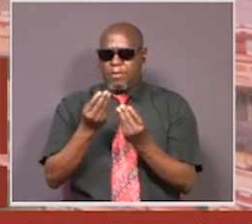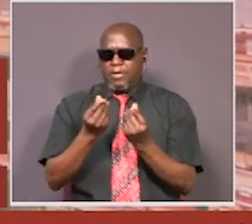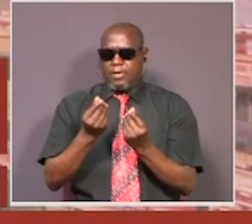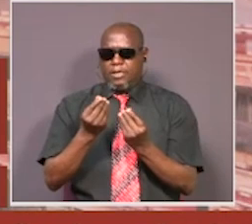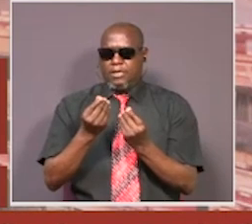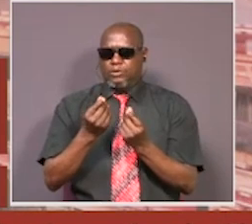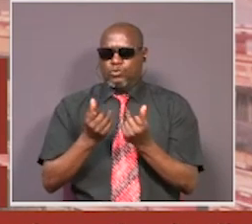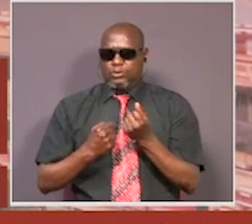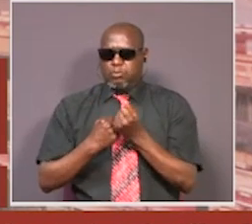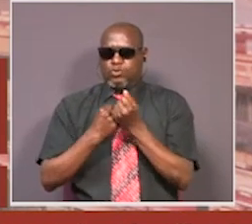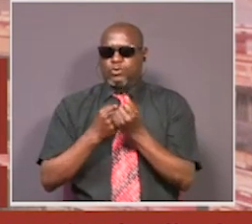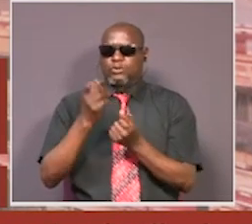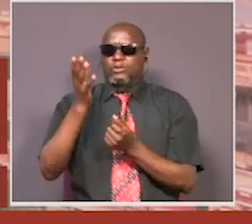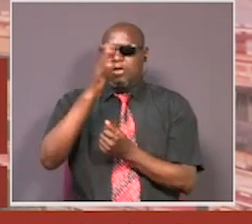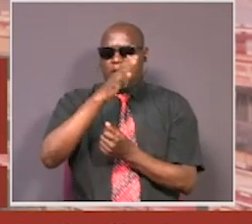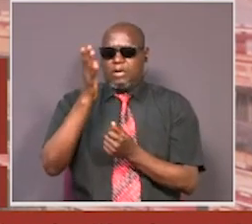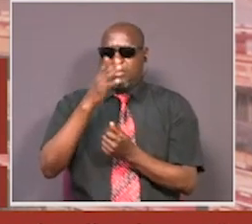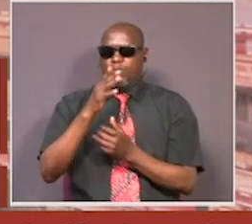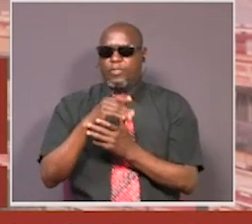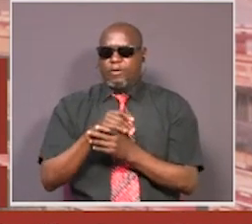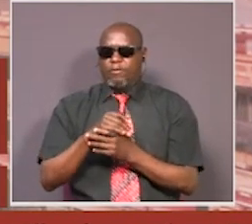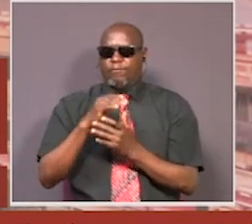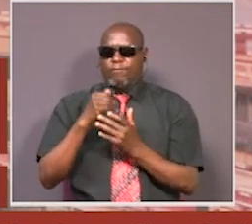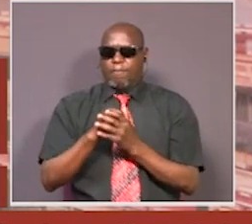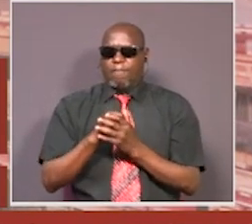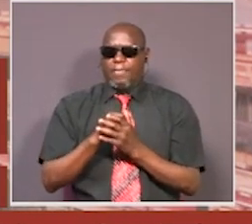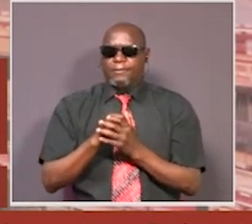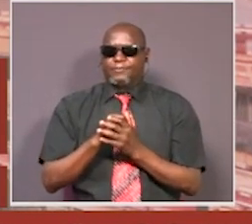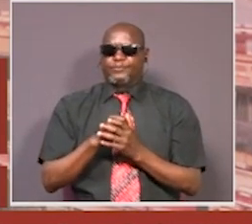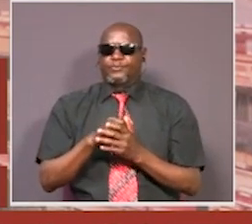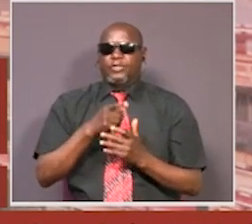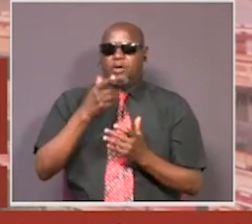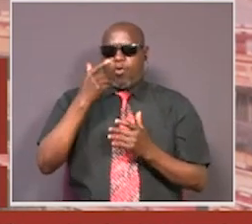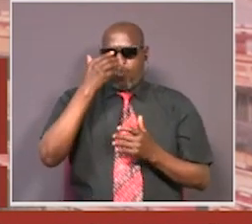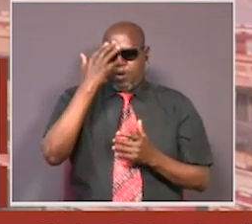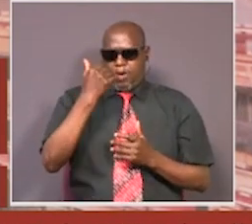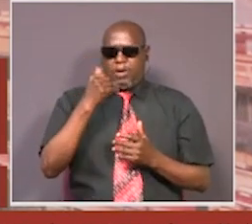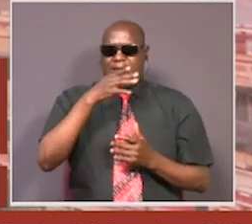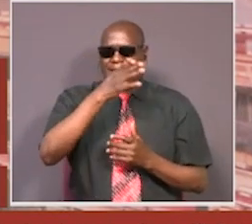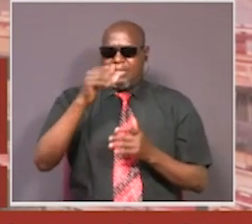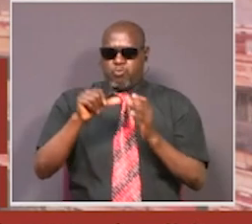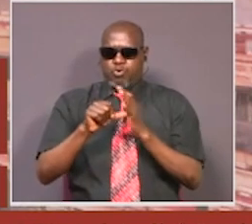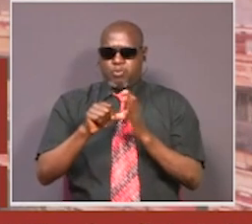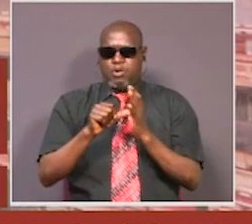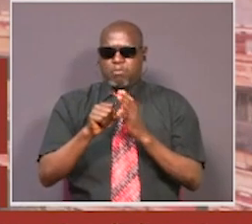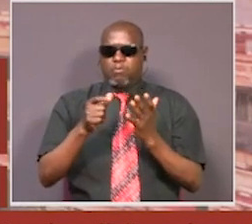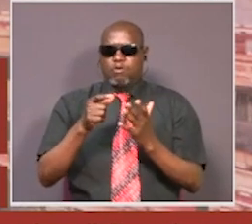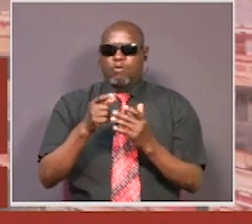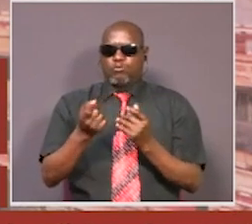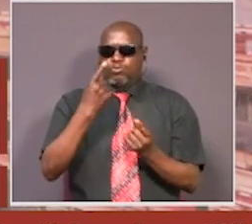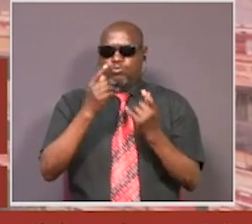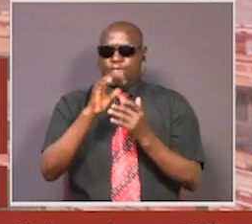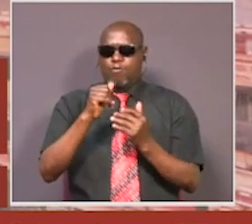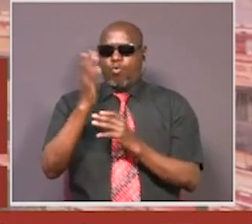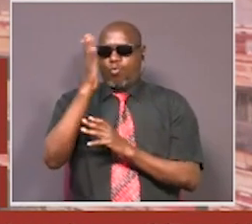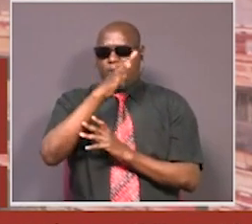hewa. Kadri maafa yanavyosababishwa na hali ya hewa yanavyozidi kuongezeka, Guterres amesisitiza haja ya haraka ya hatua